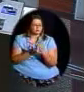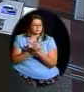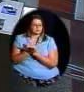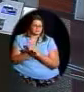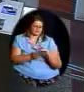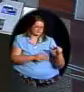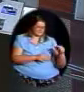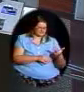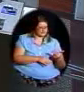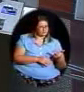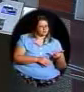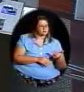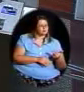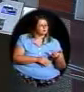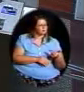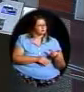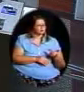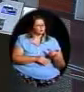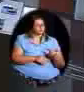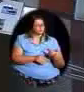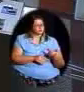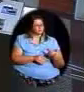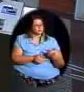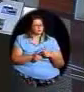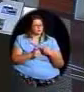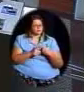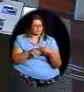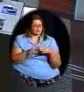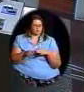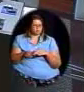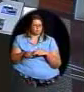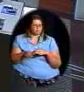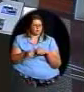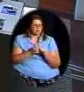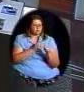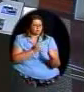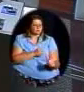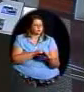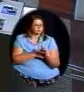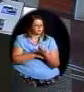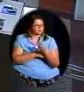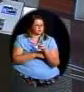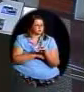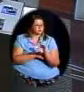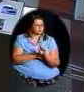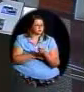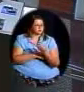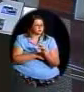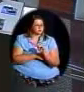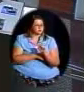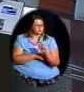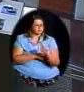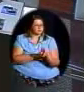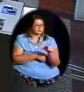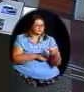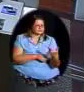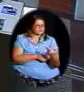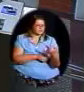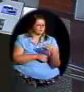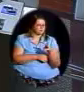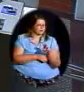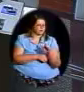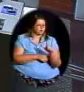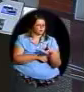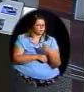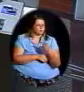Second. It's been a motion made by Mr. Churchman and seconded by Mrs. Wilhelm. Mrs. Carpenter,